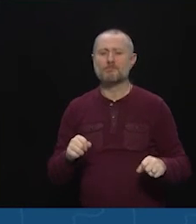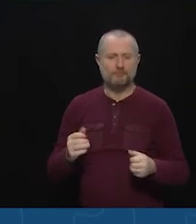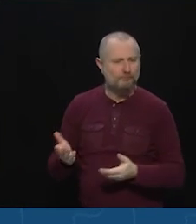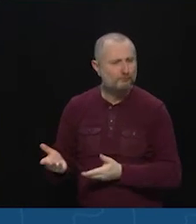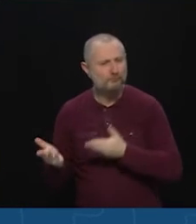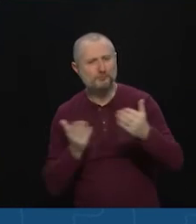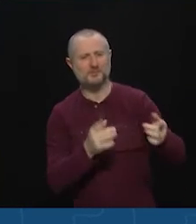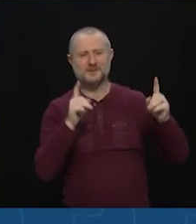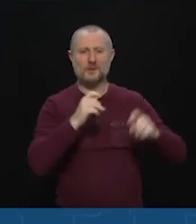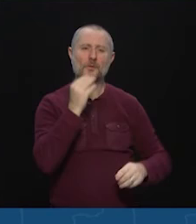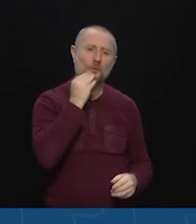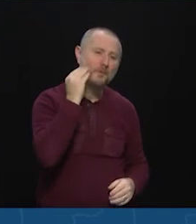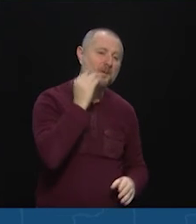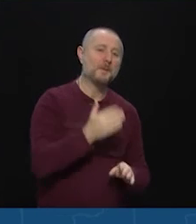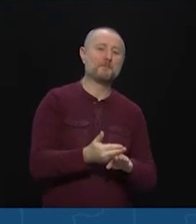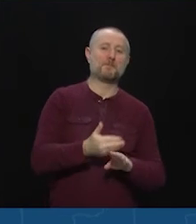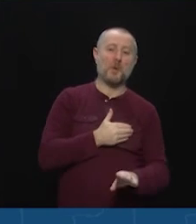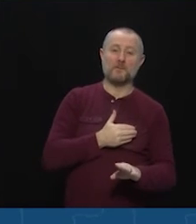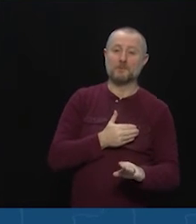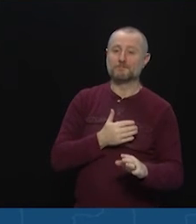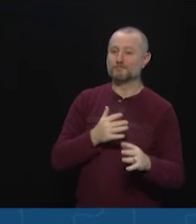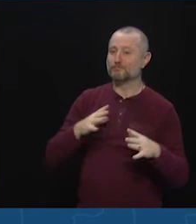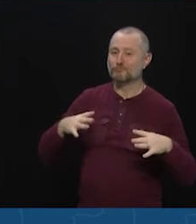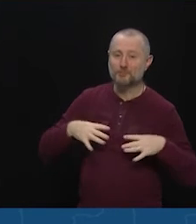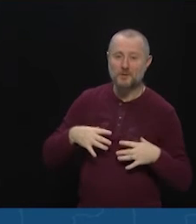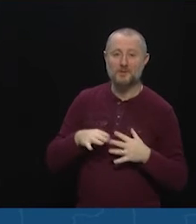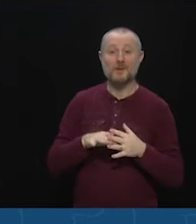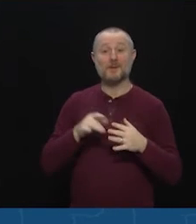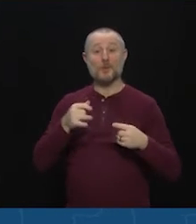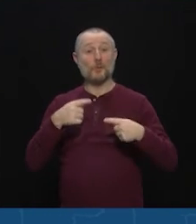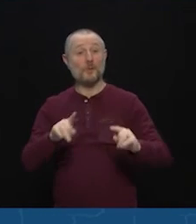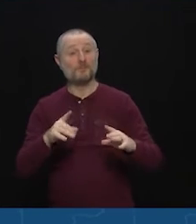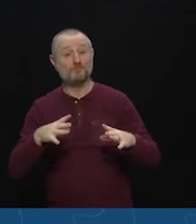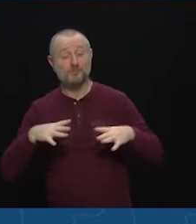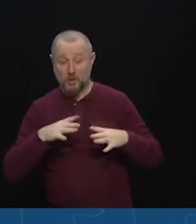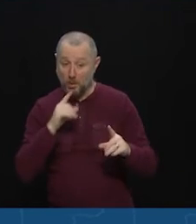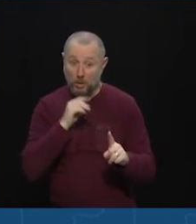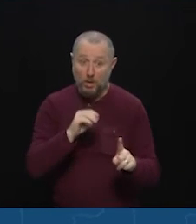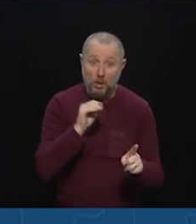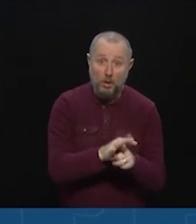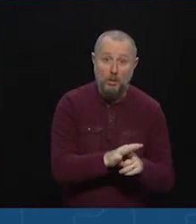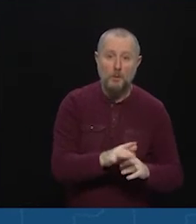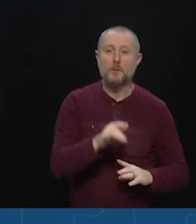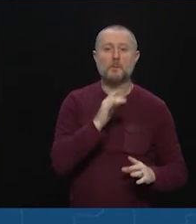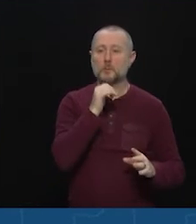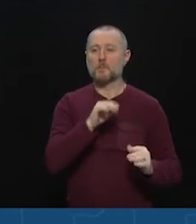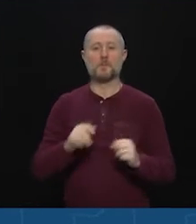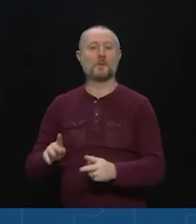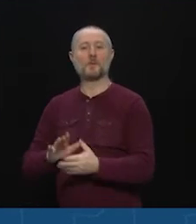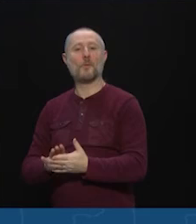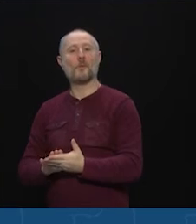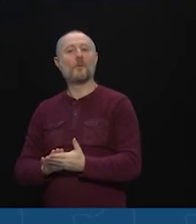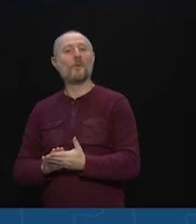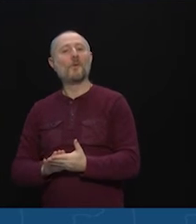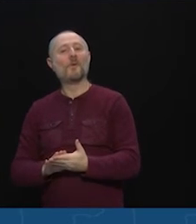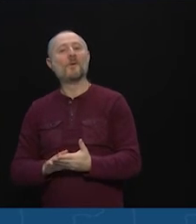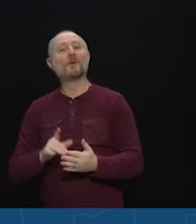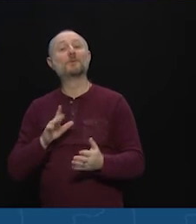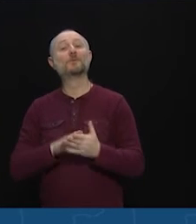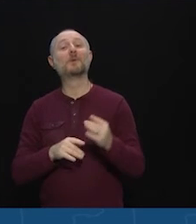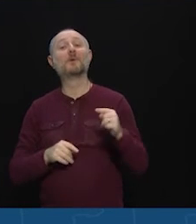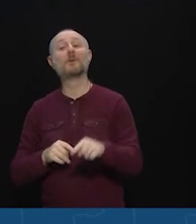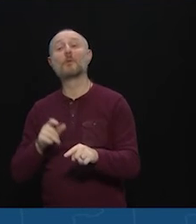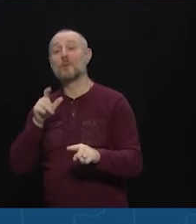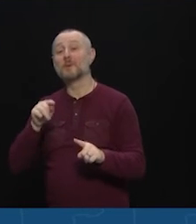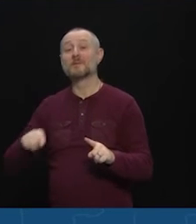They're exposed during the break. They don't go back to school if they test positive, or if they come back to school and other classmates are positive, that they can adjust. So